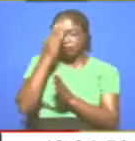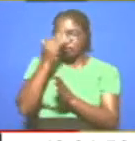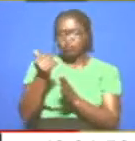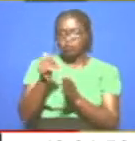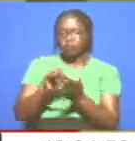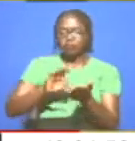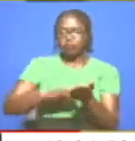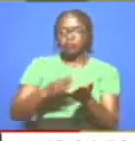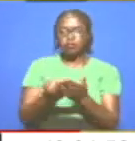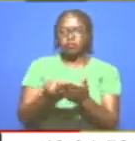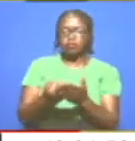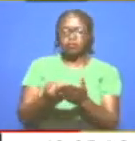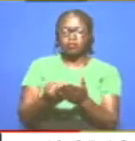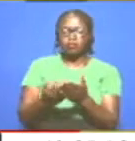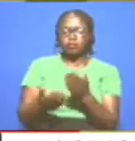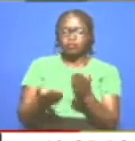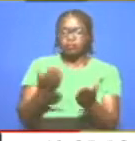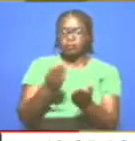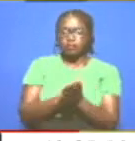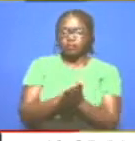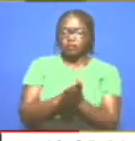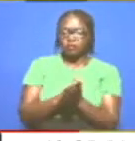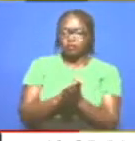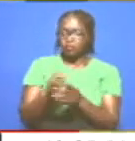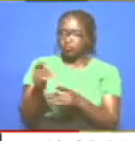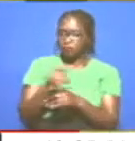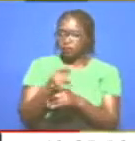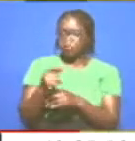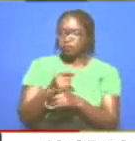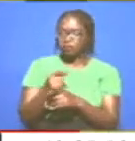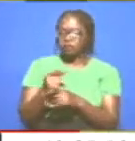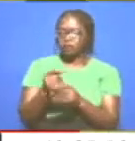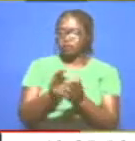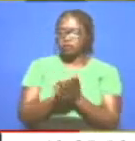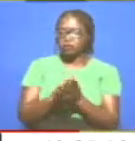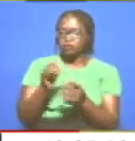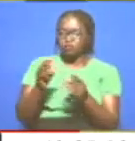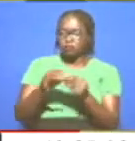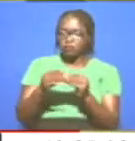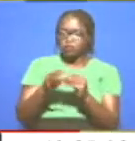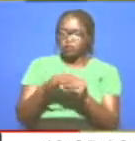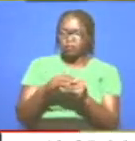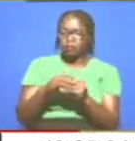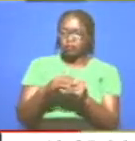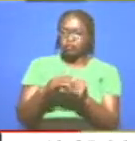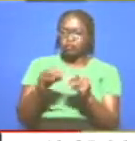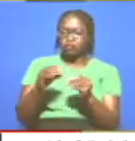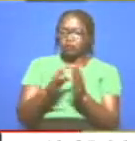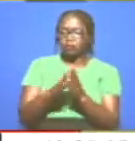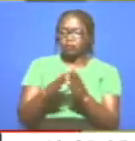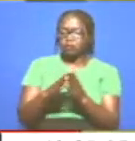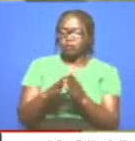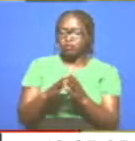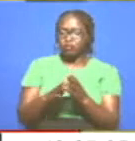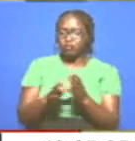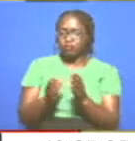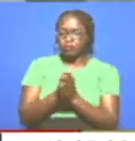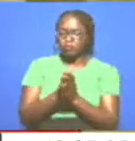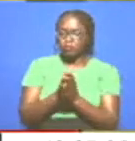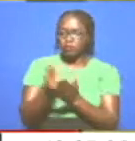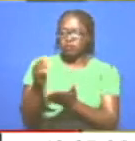funding, we may train for them the expertise, yeah? And it'll create employment for the use of that area, yeah?